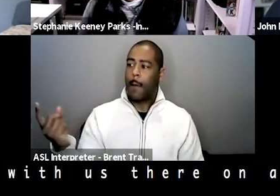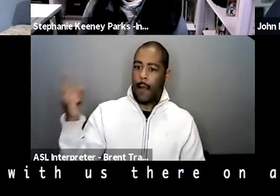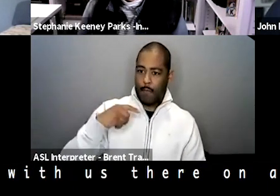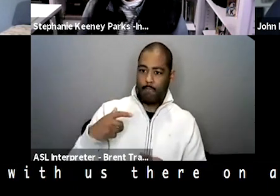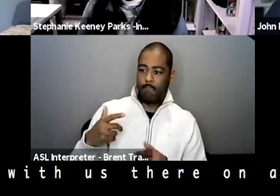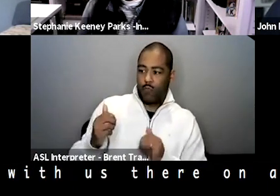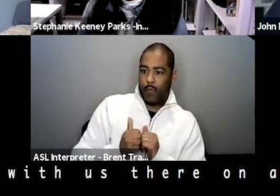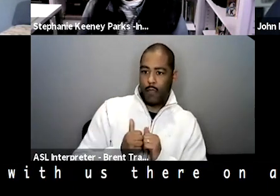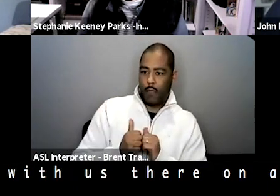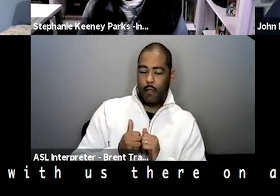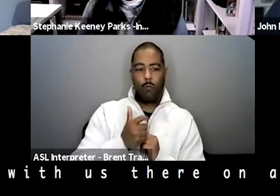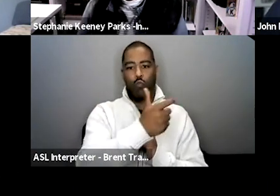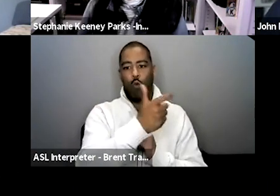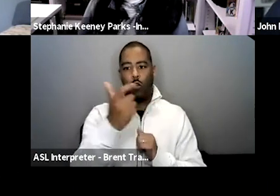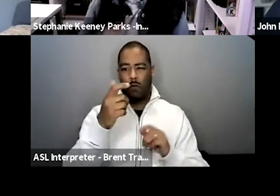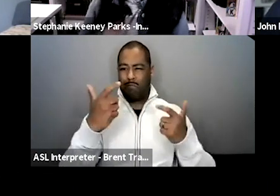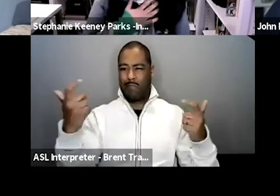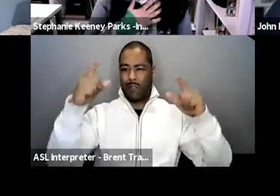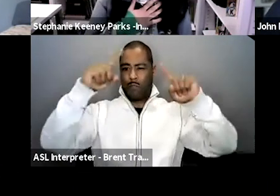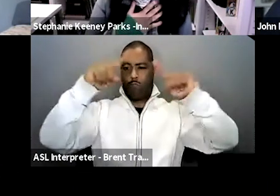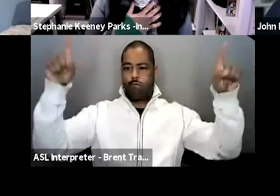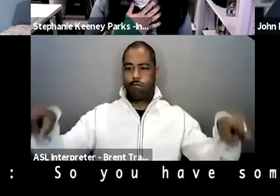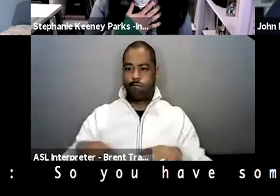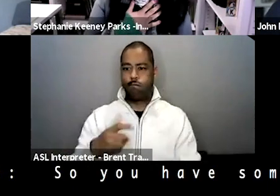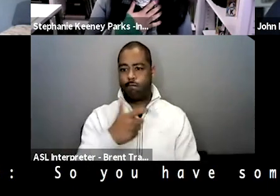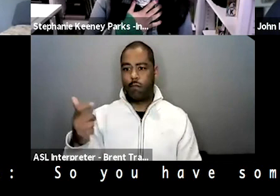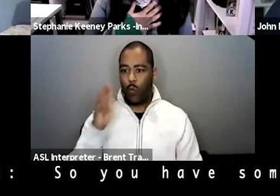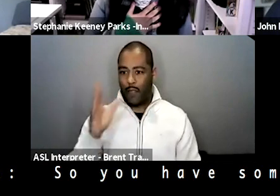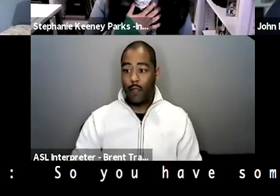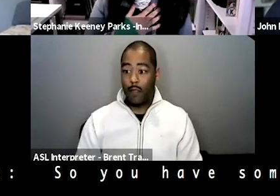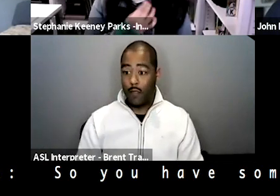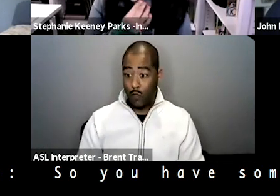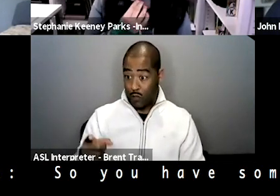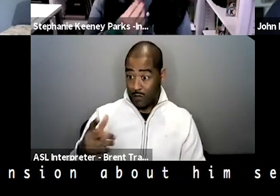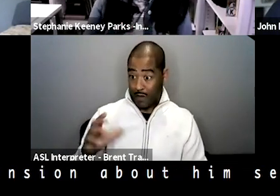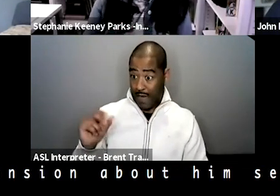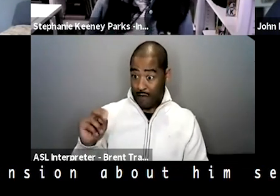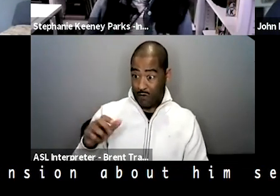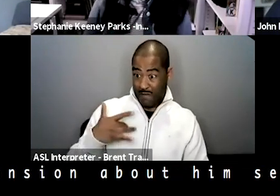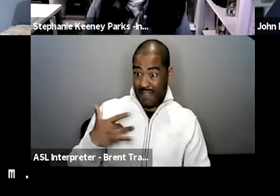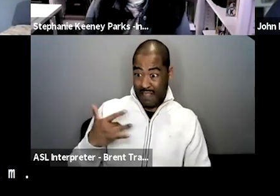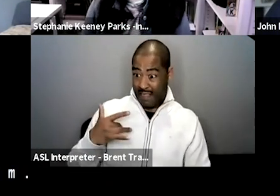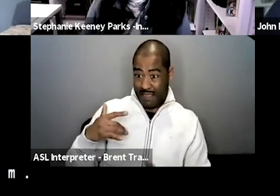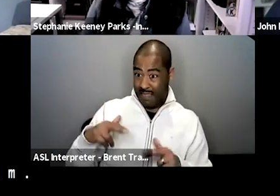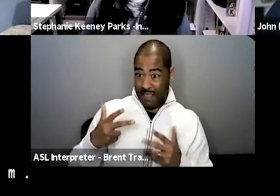there on a big screen. So you have some apprehension about him seeing the film? Yes.